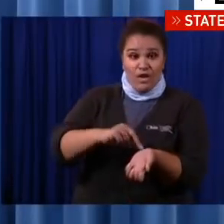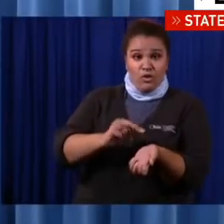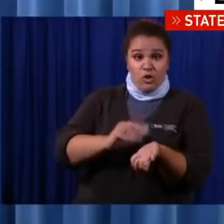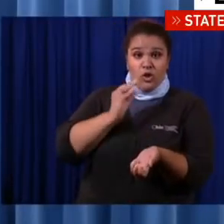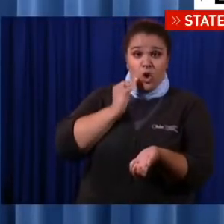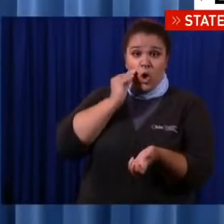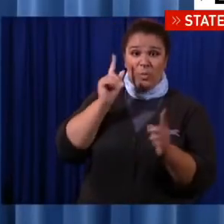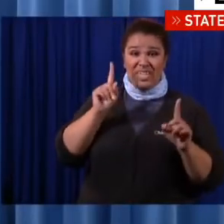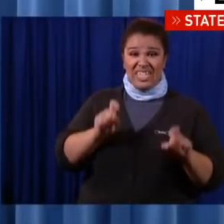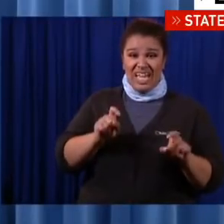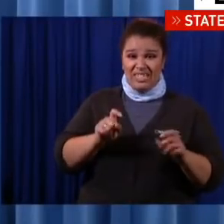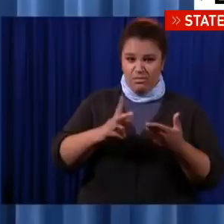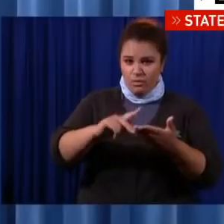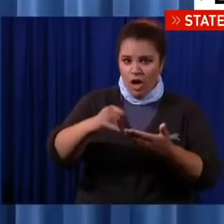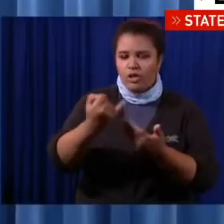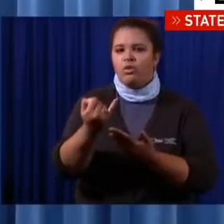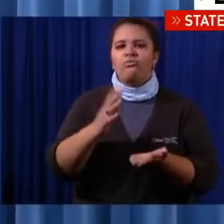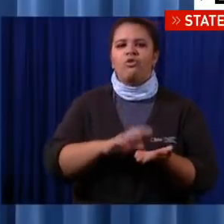testing?